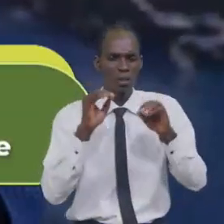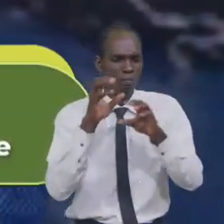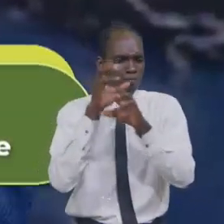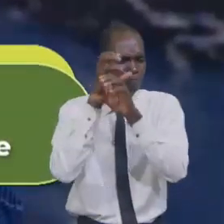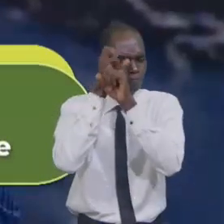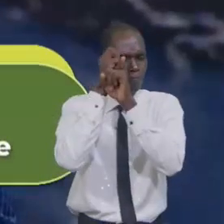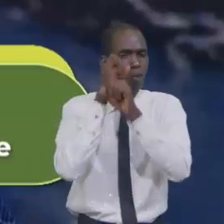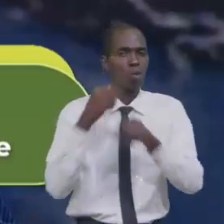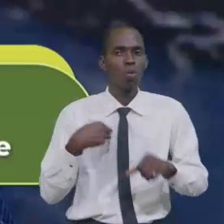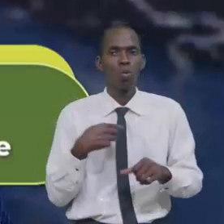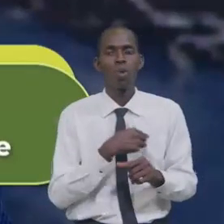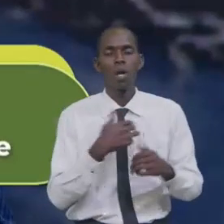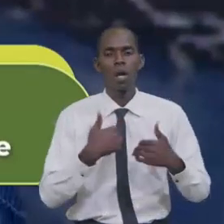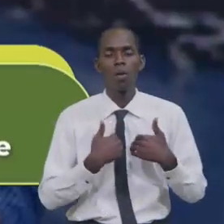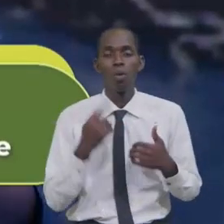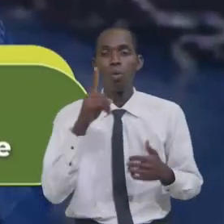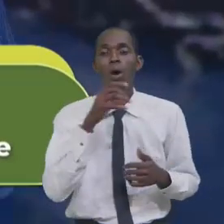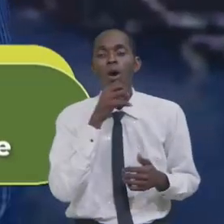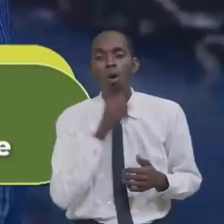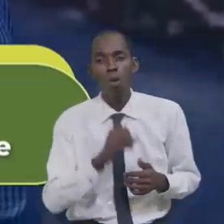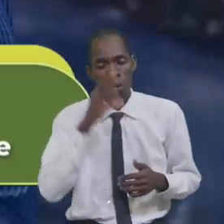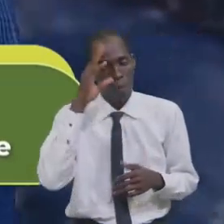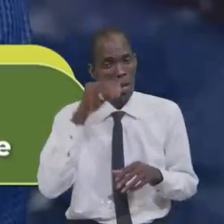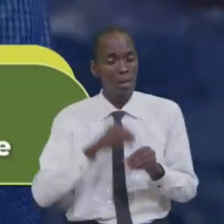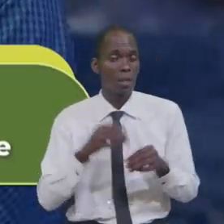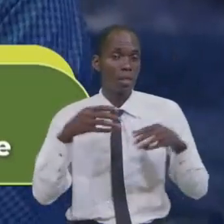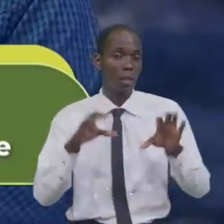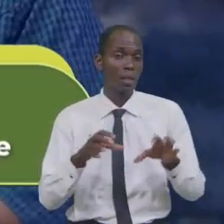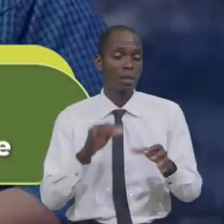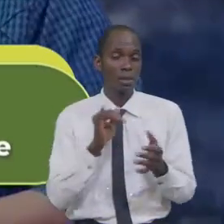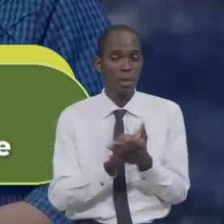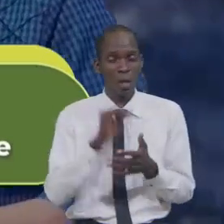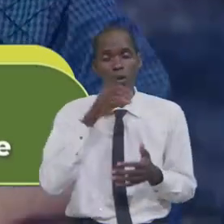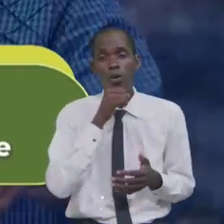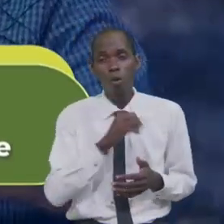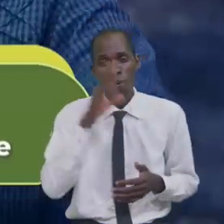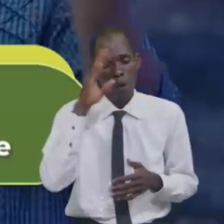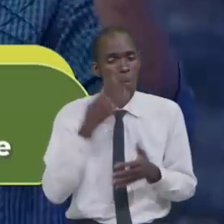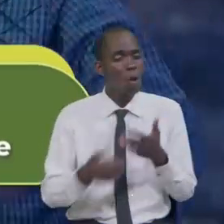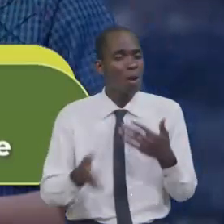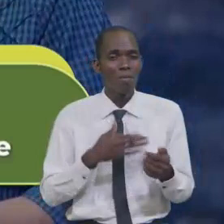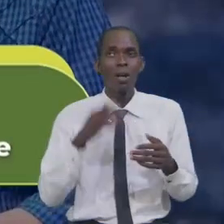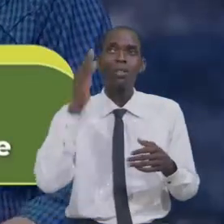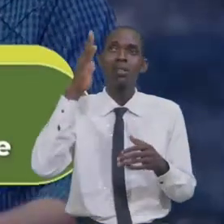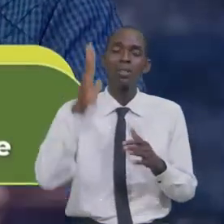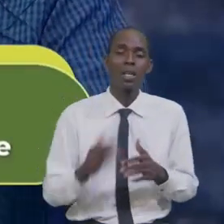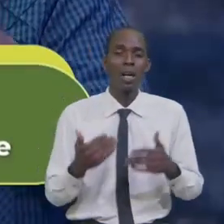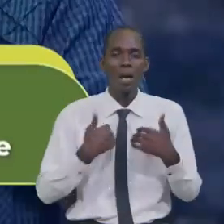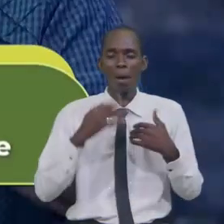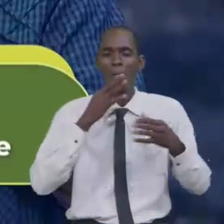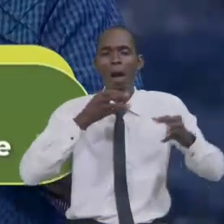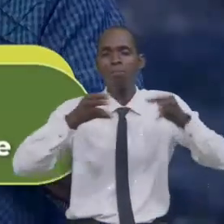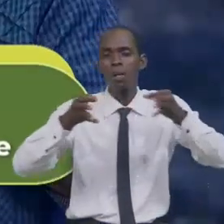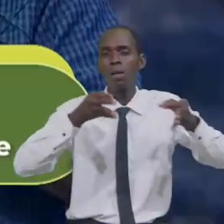old man in our class. So this old man, everything the lecturer had been saying for the past 1 hour,